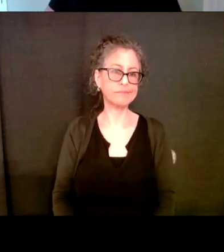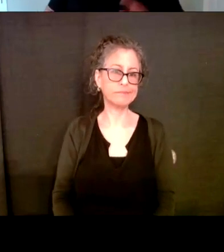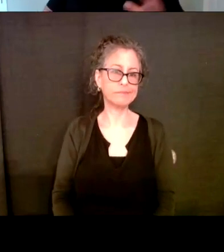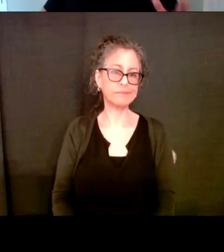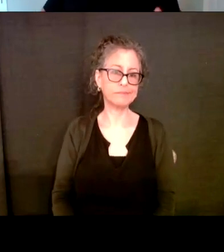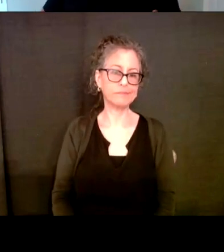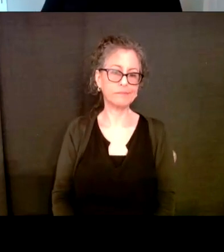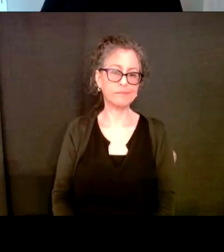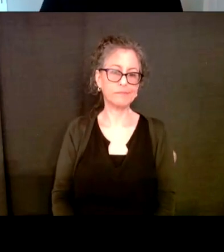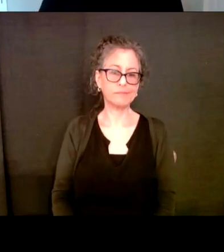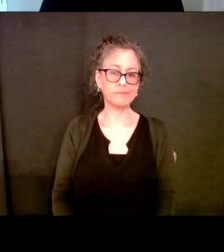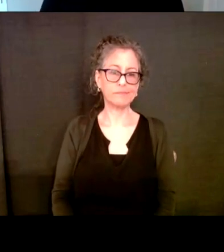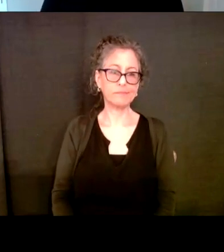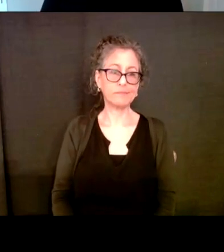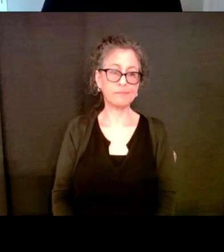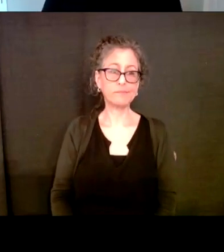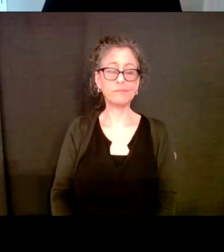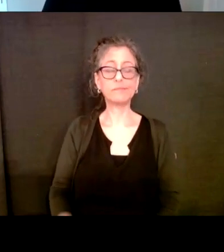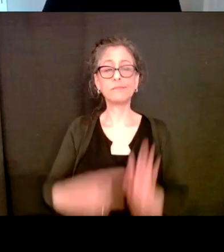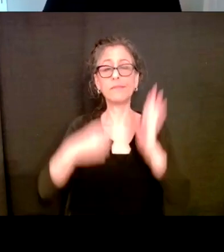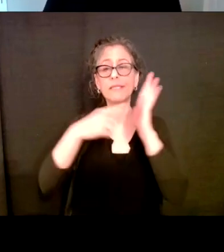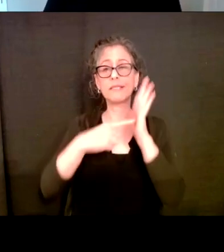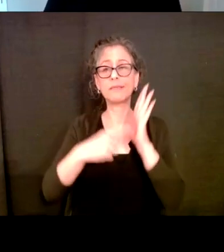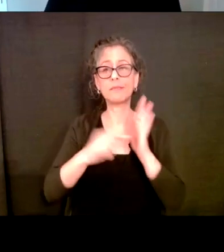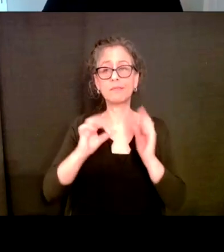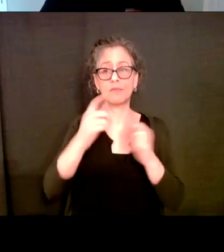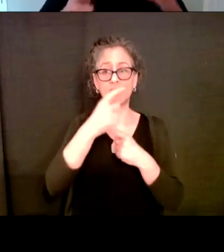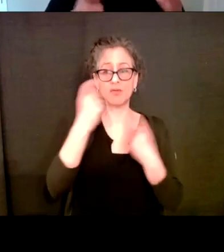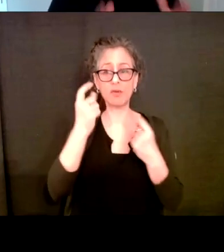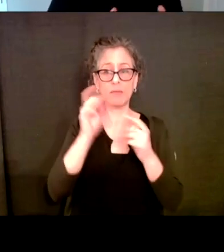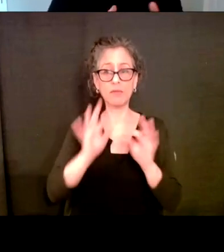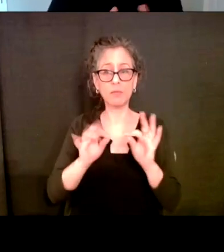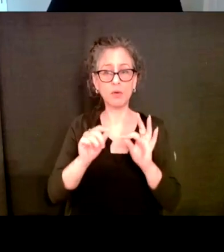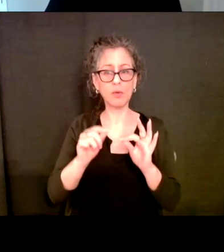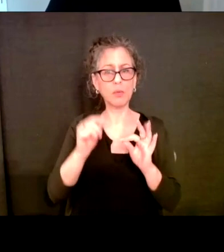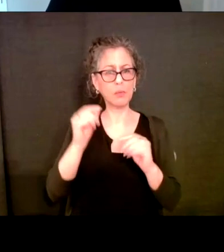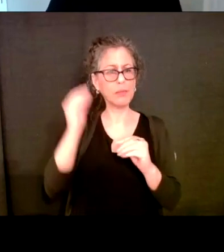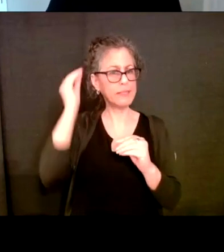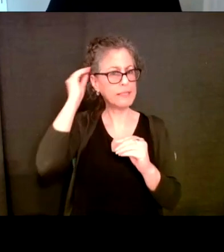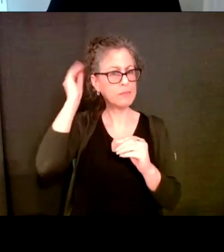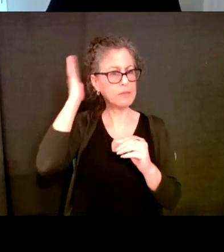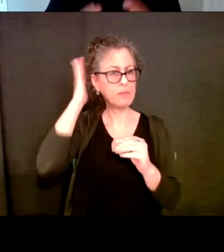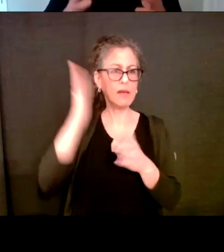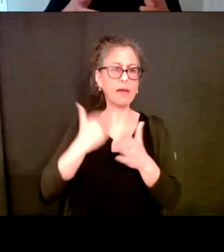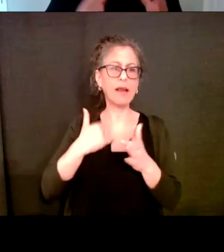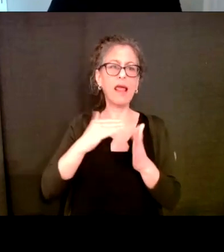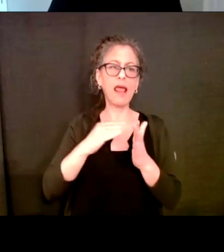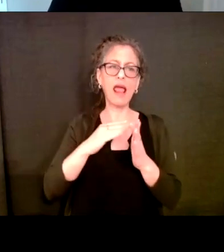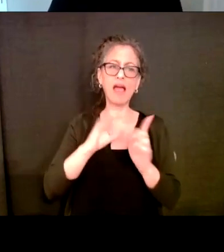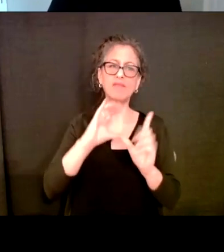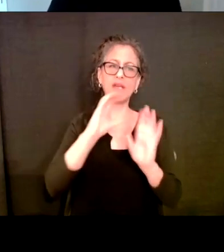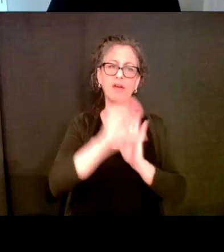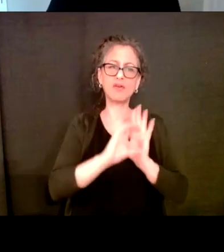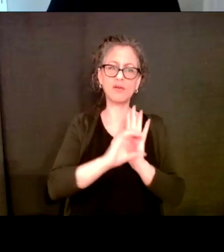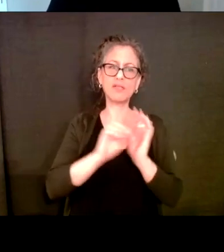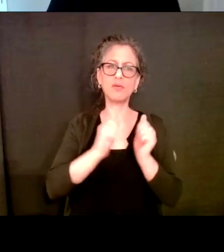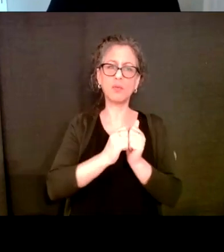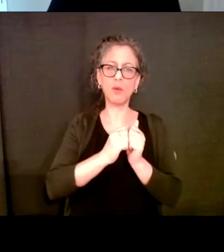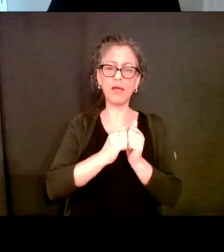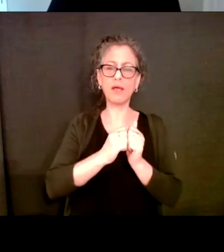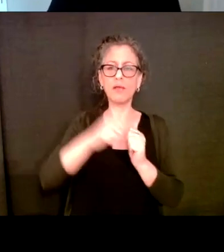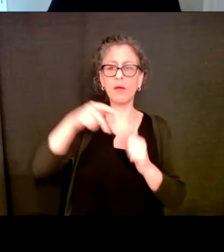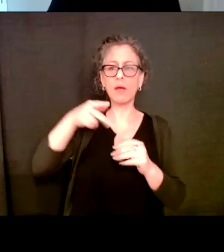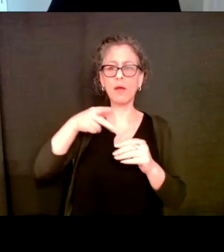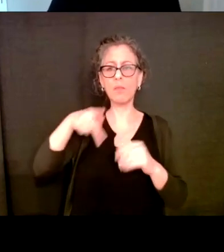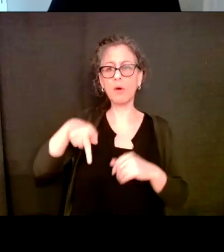On this slide, with symptoms of trauma, we need to be mindful of, there's some characteristics associated with trauma and post-traumatic stress disorder, the